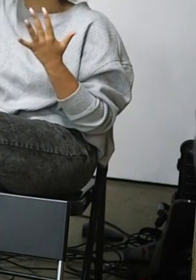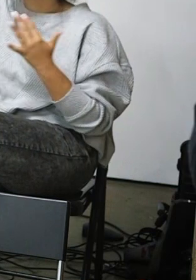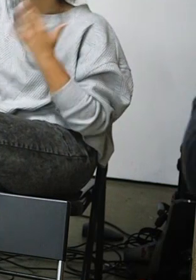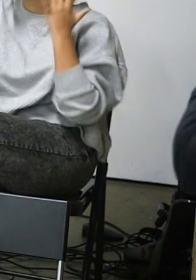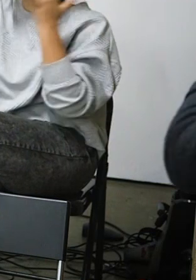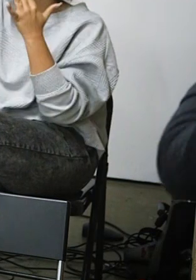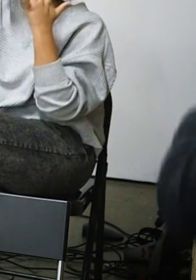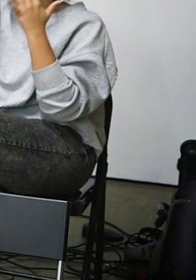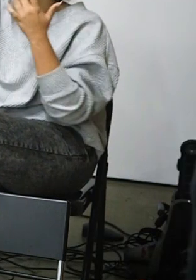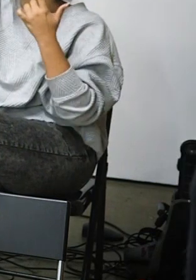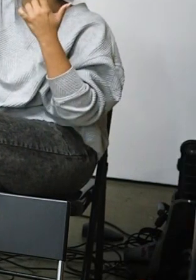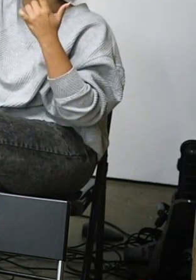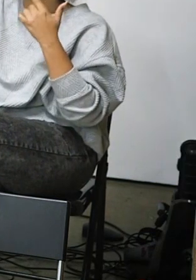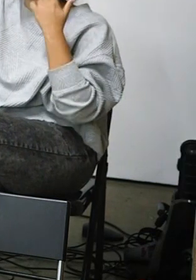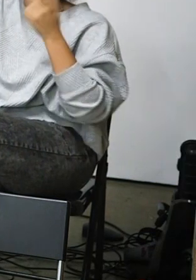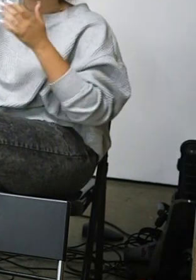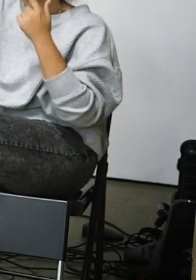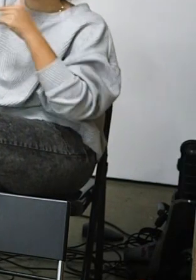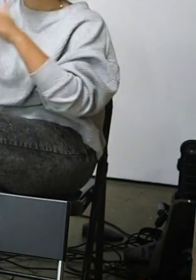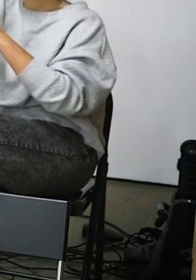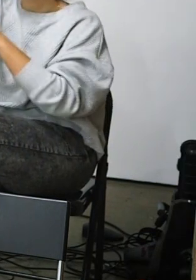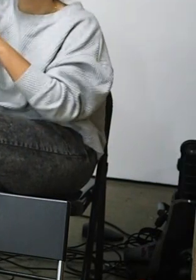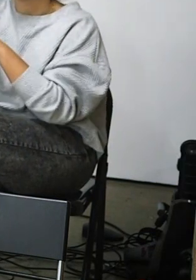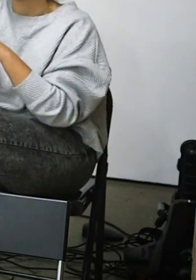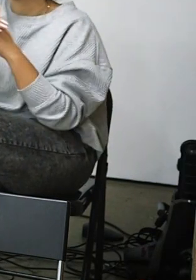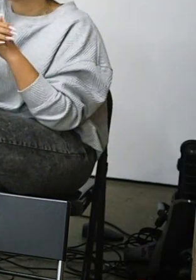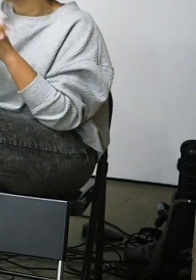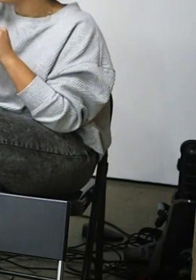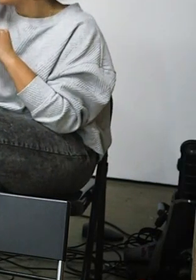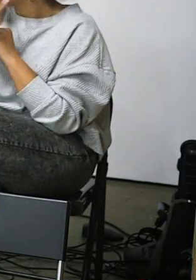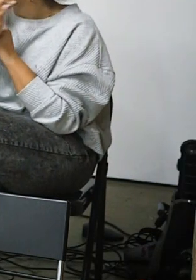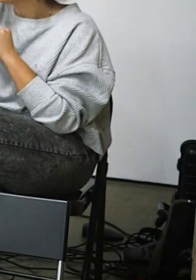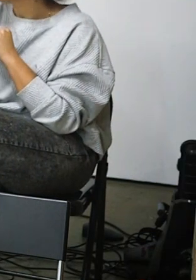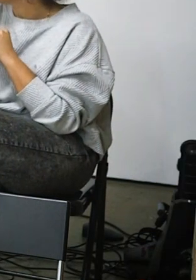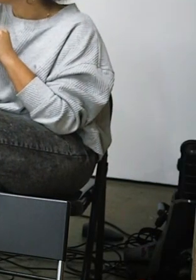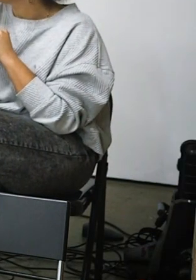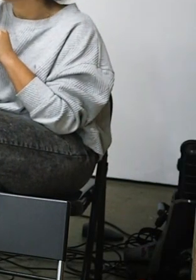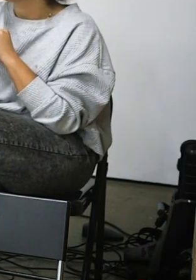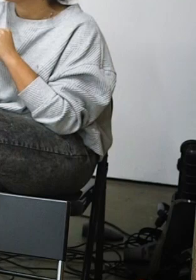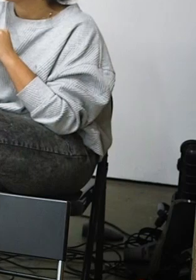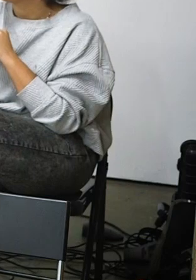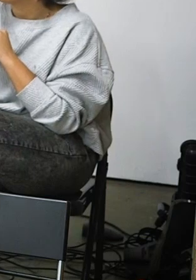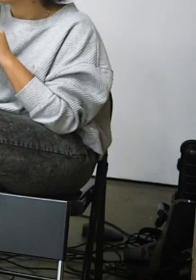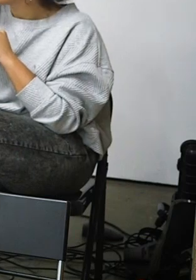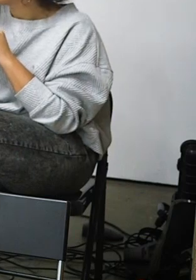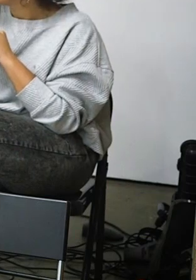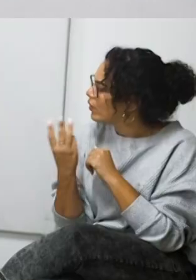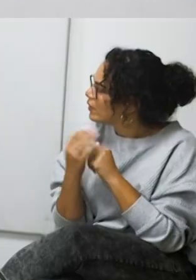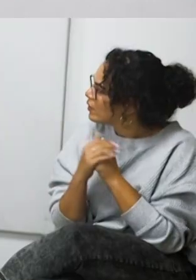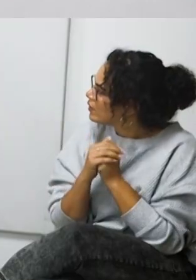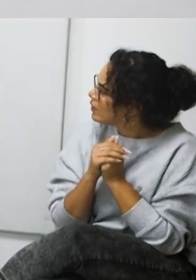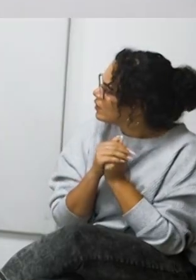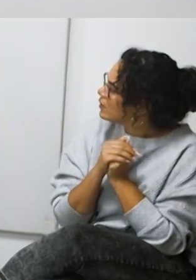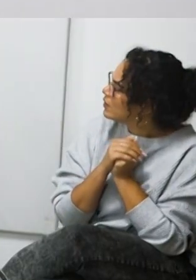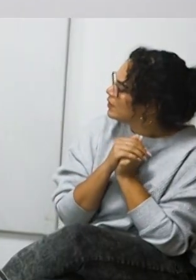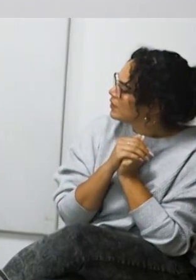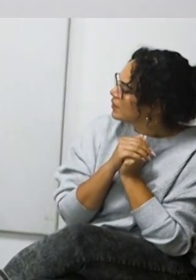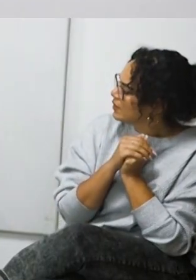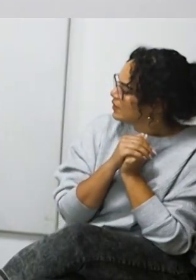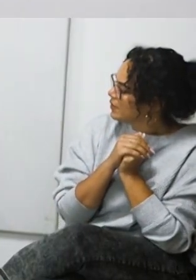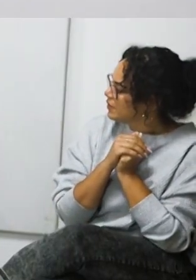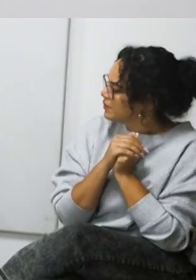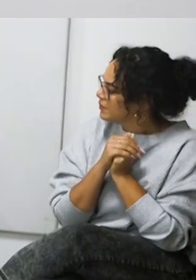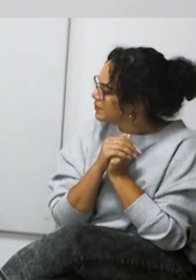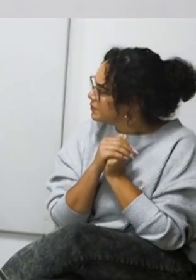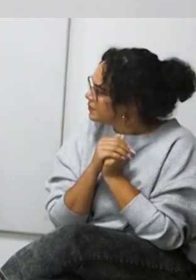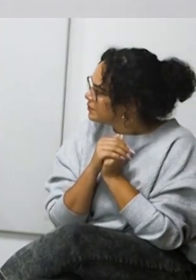about the future. And so maybe, I think one question I had for everybody that I thought maybe we could each go through and kind of touch on between us, because so far